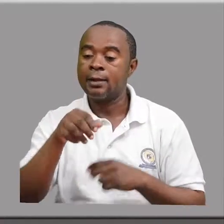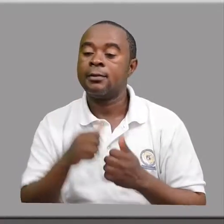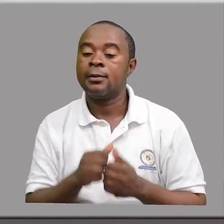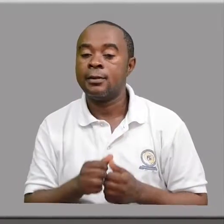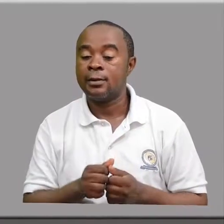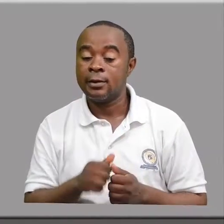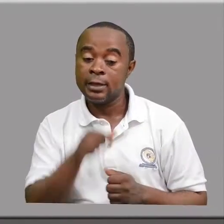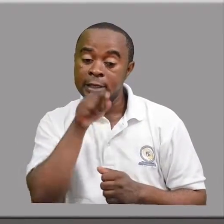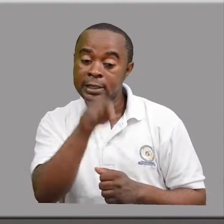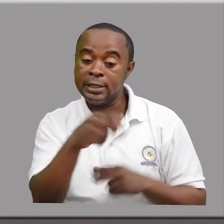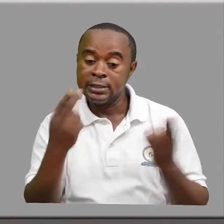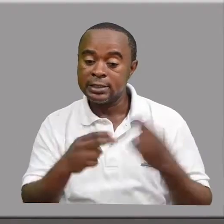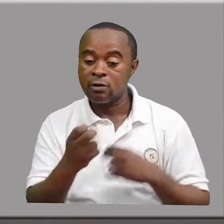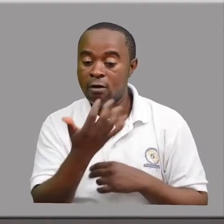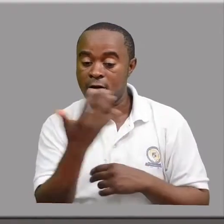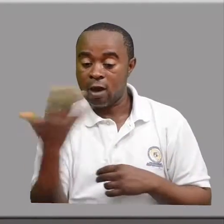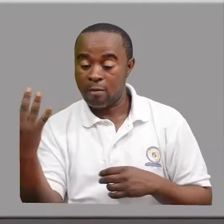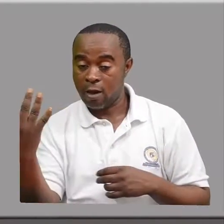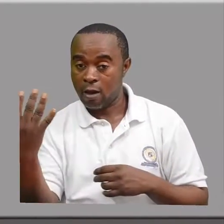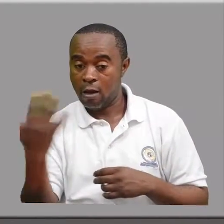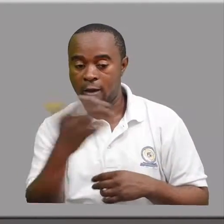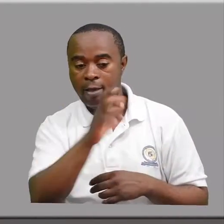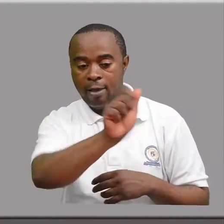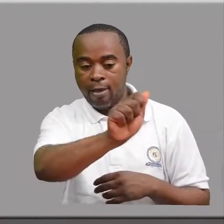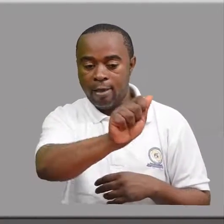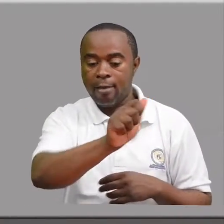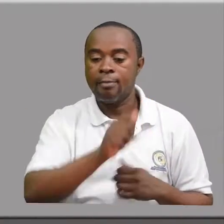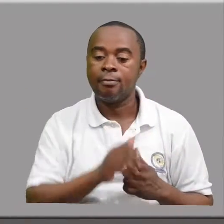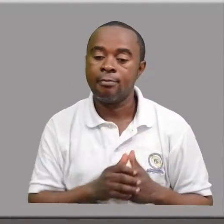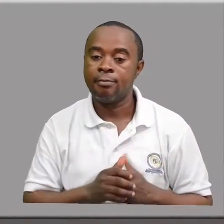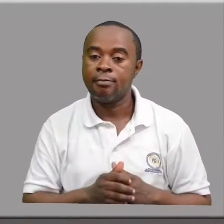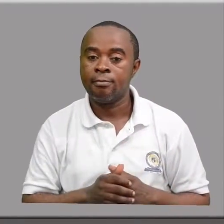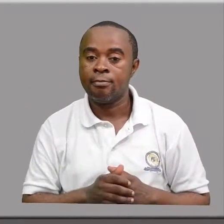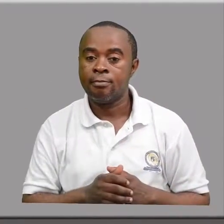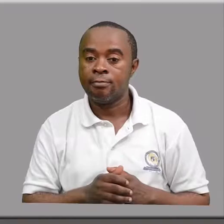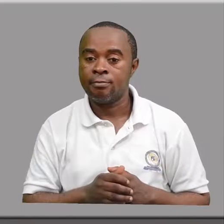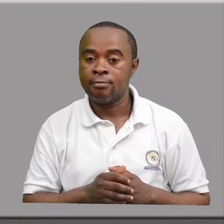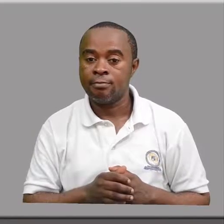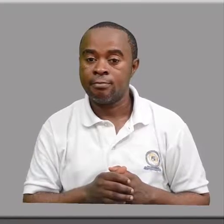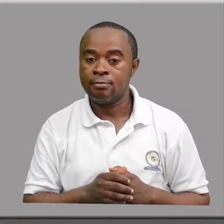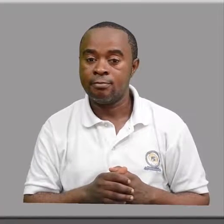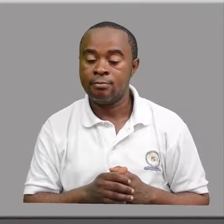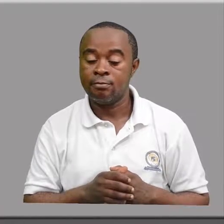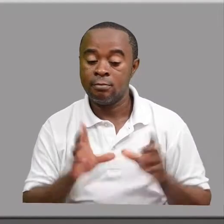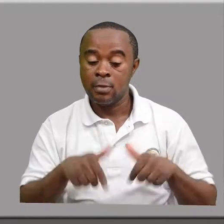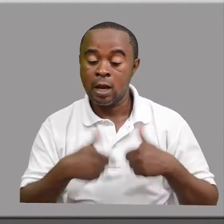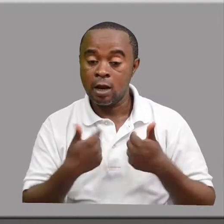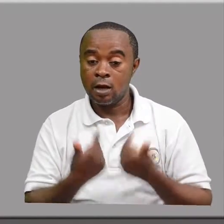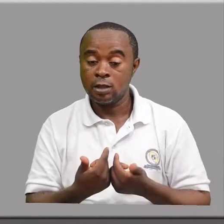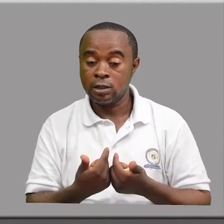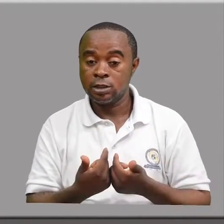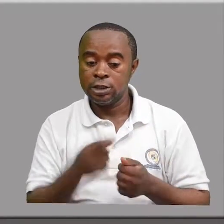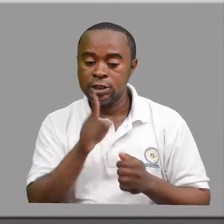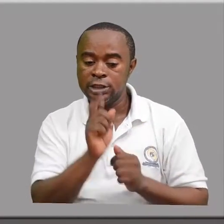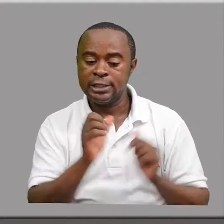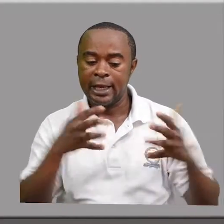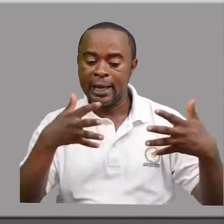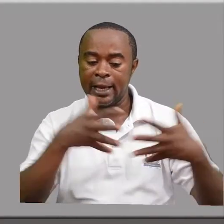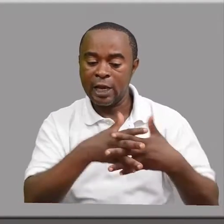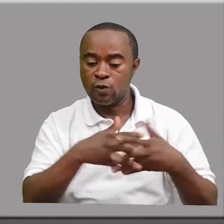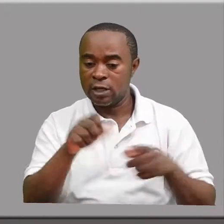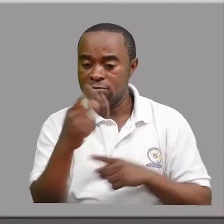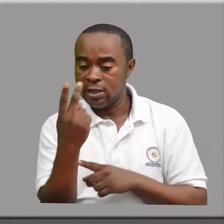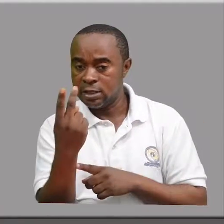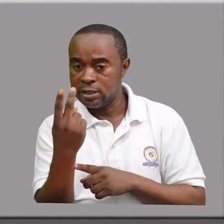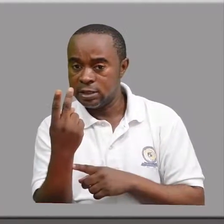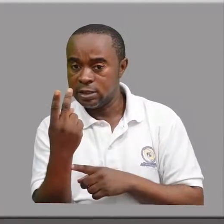128. This is the number of class A. But in real sense, the 2 networks